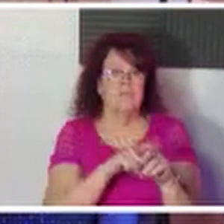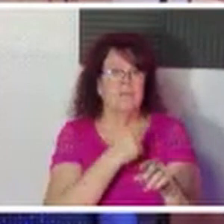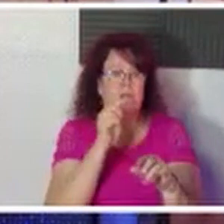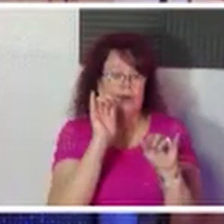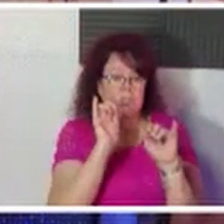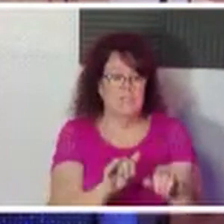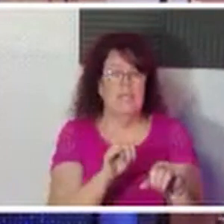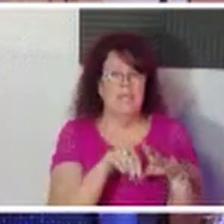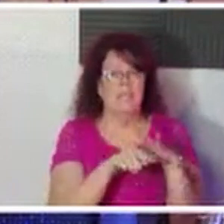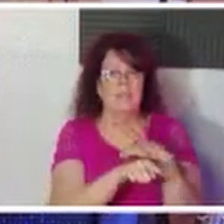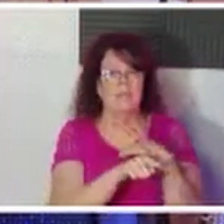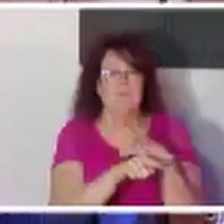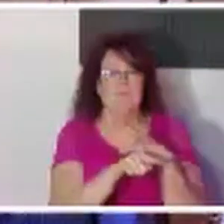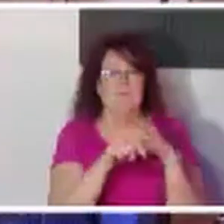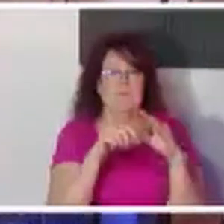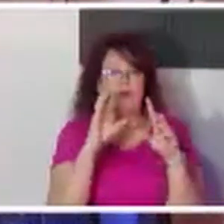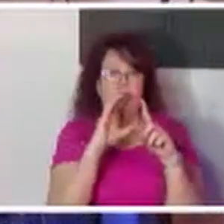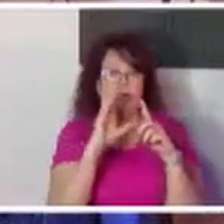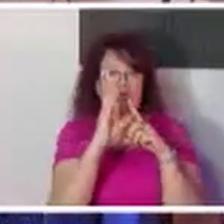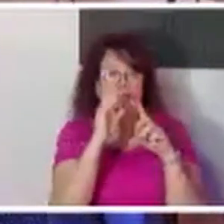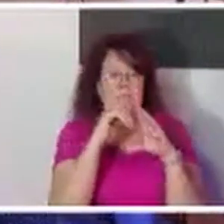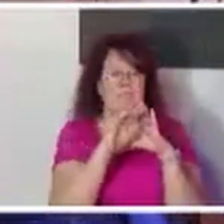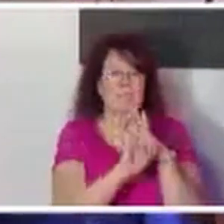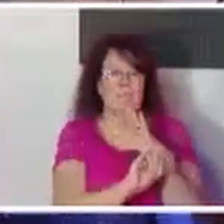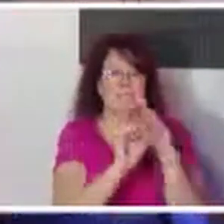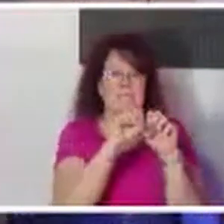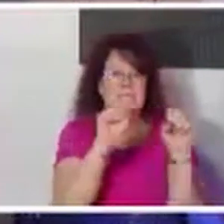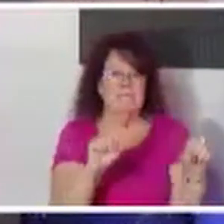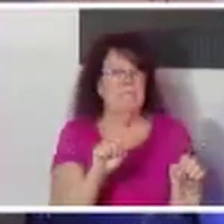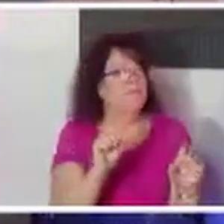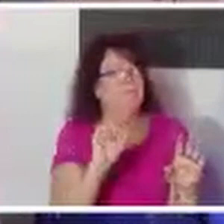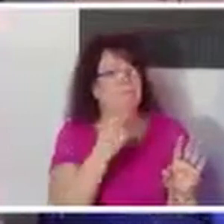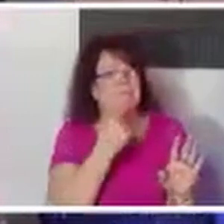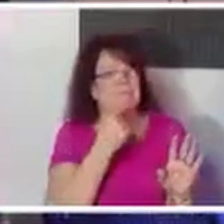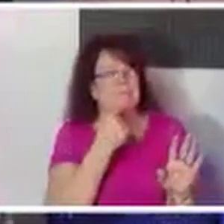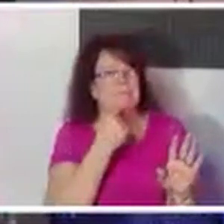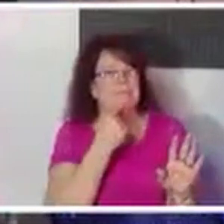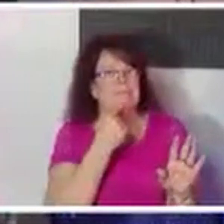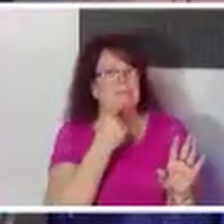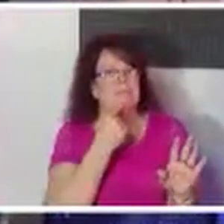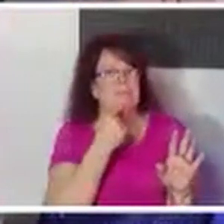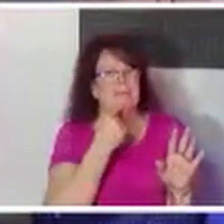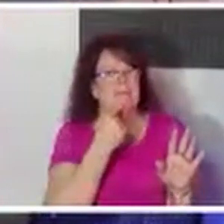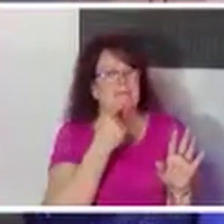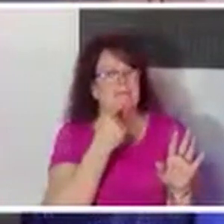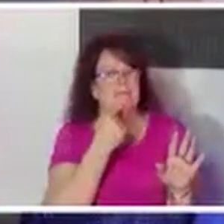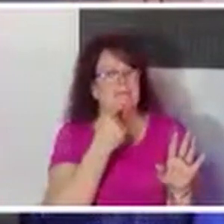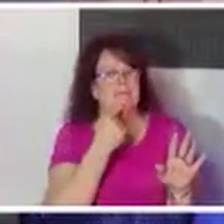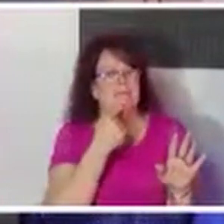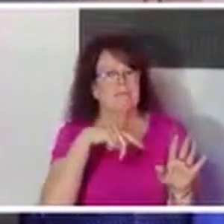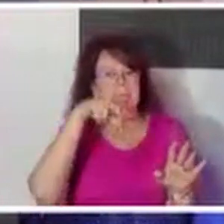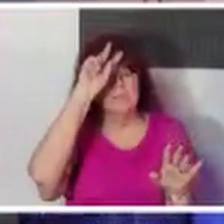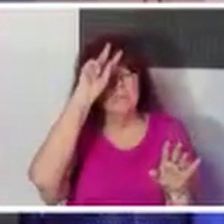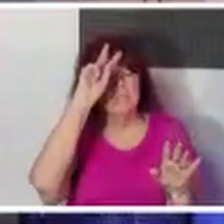you sit in there and you're enculturated into the system, and let's not be naive. The